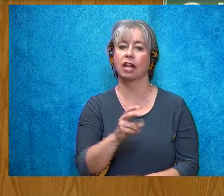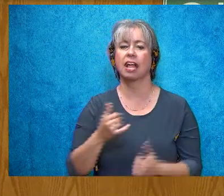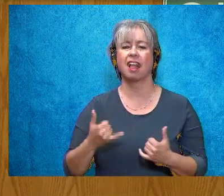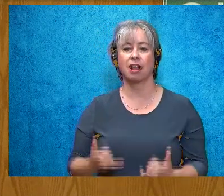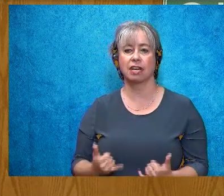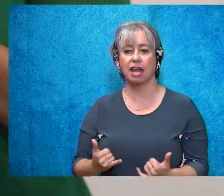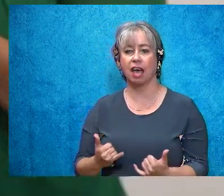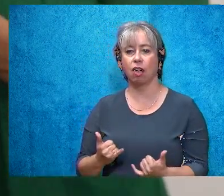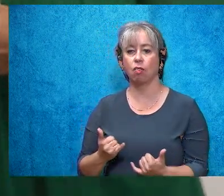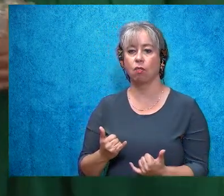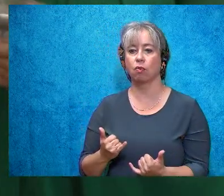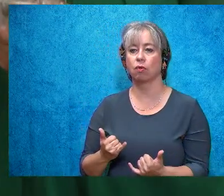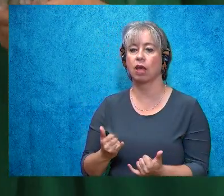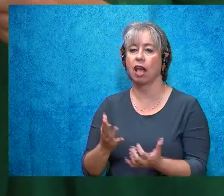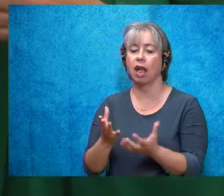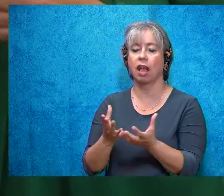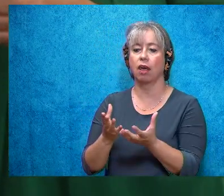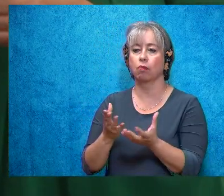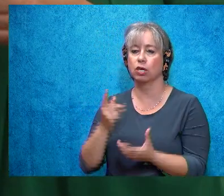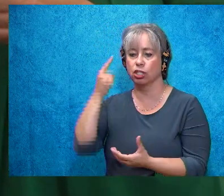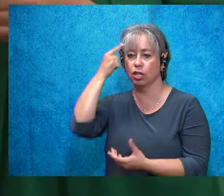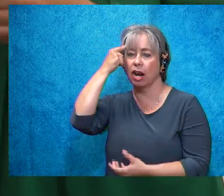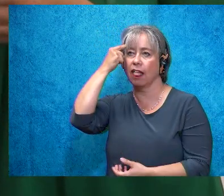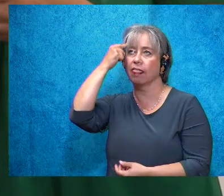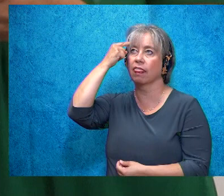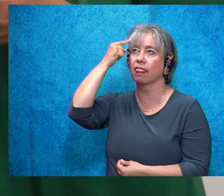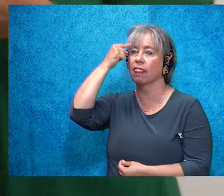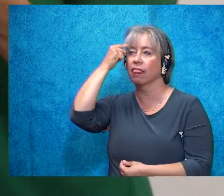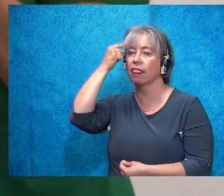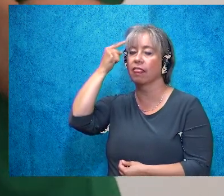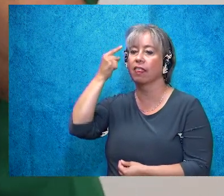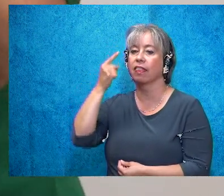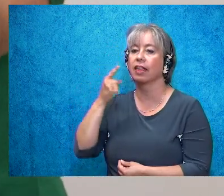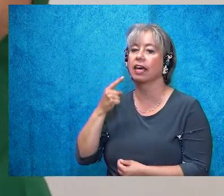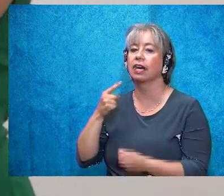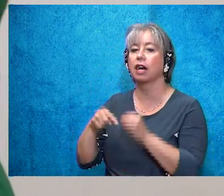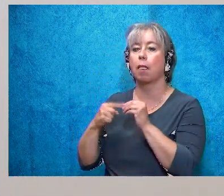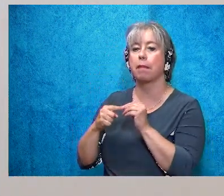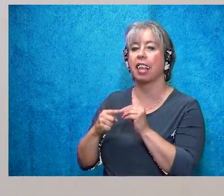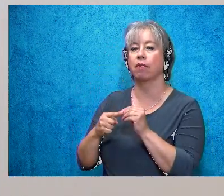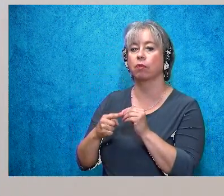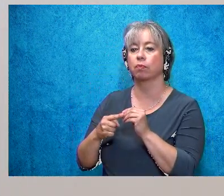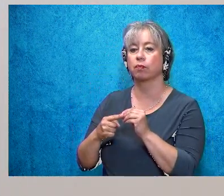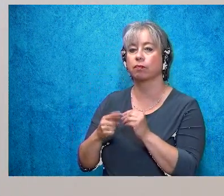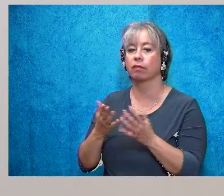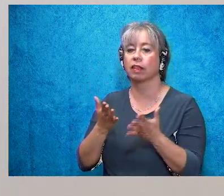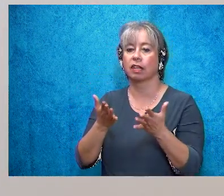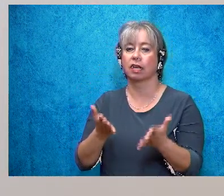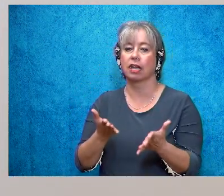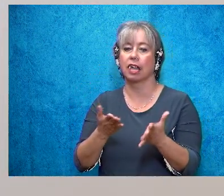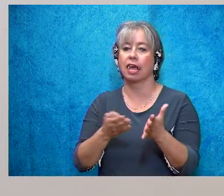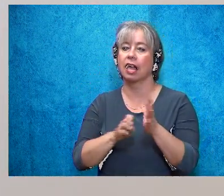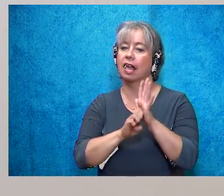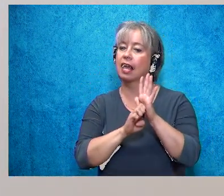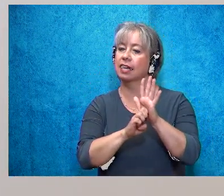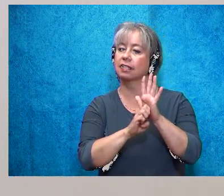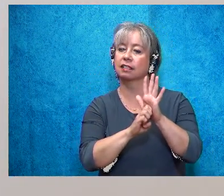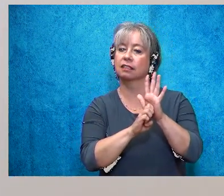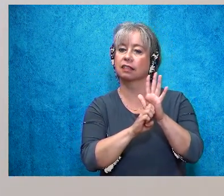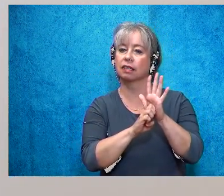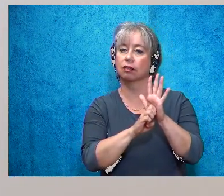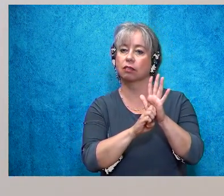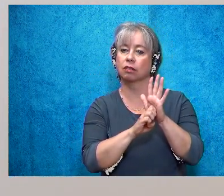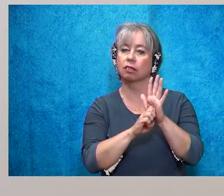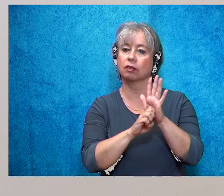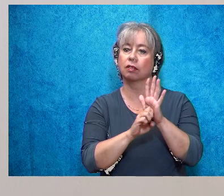a mind, like a little mind inquiry thing. And here we've got what is called a